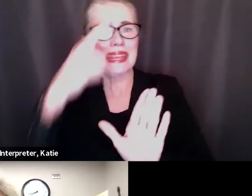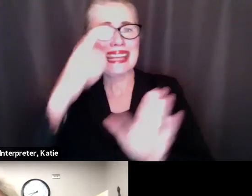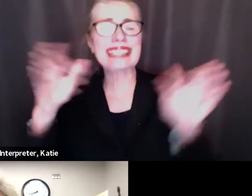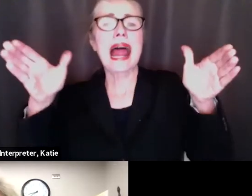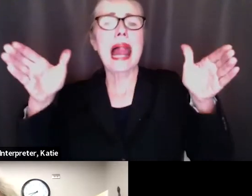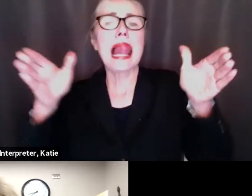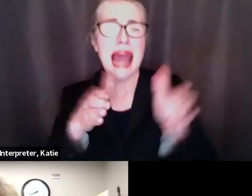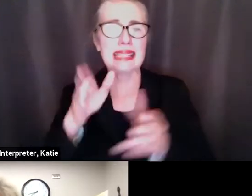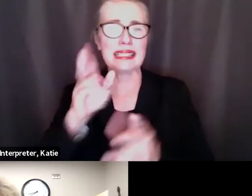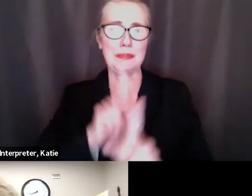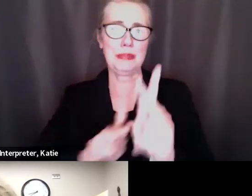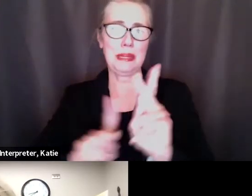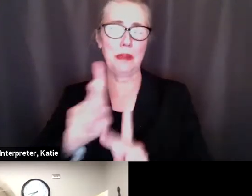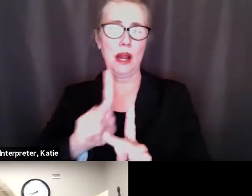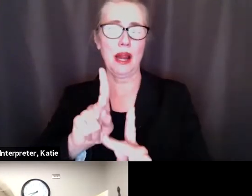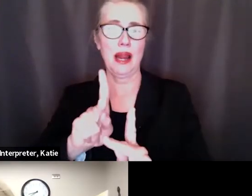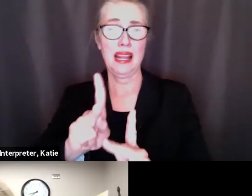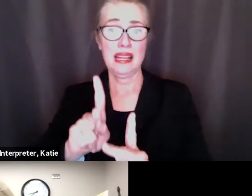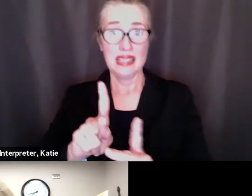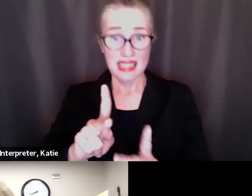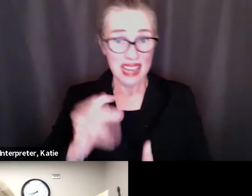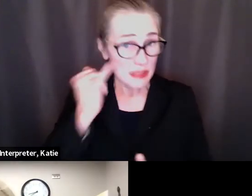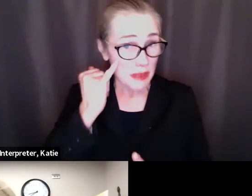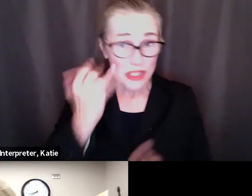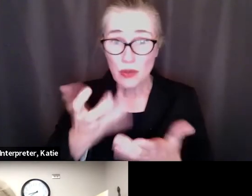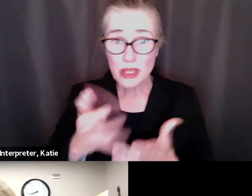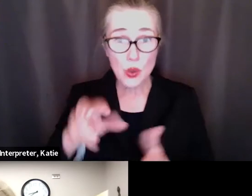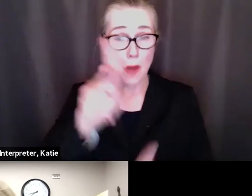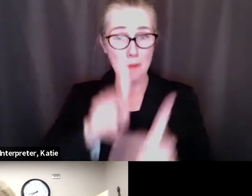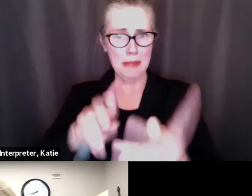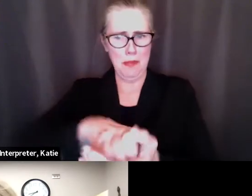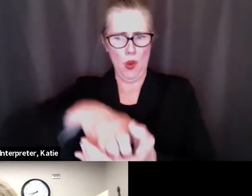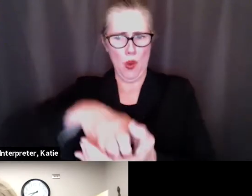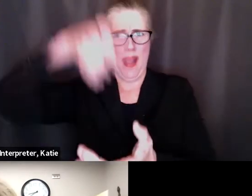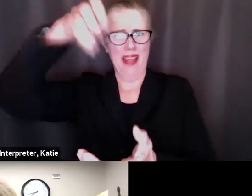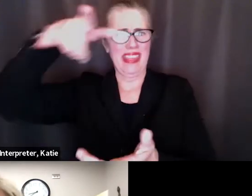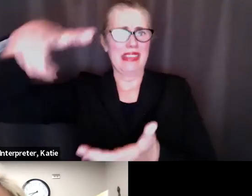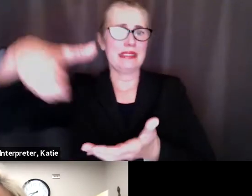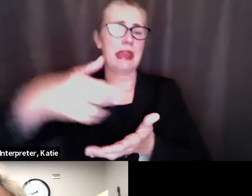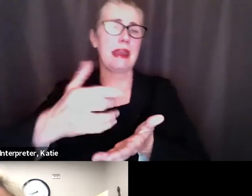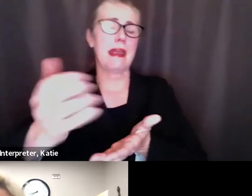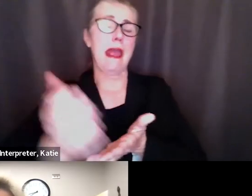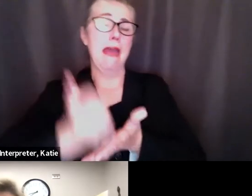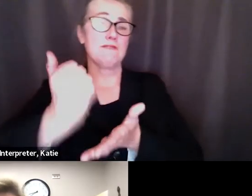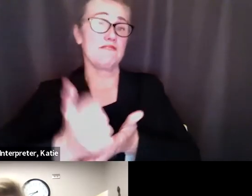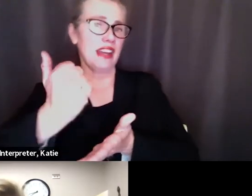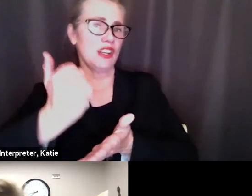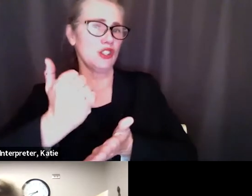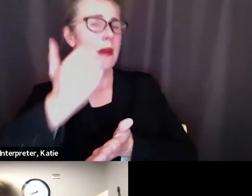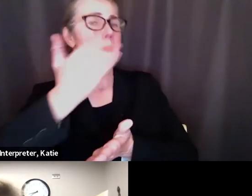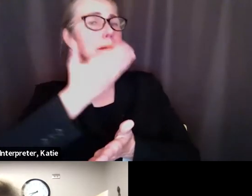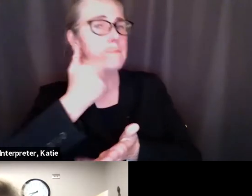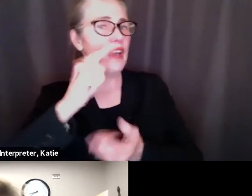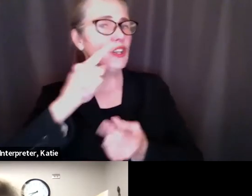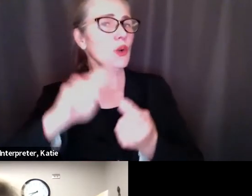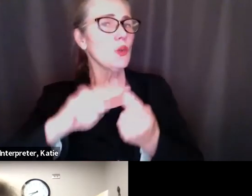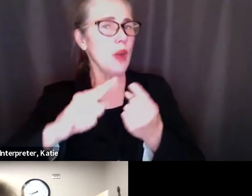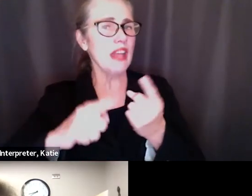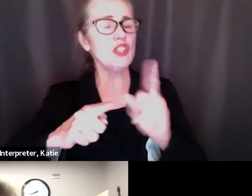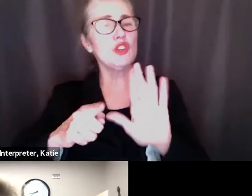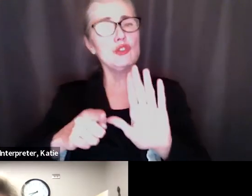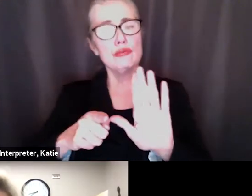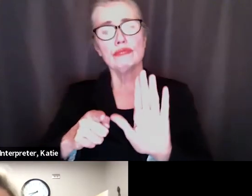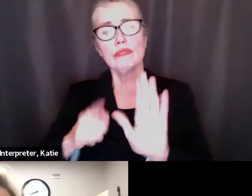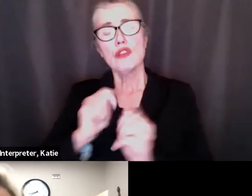we don't want wealthier people to have an advantage it's better for their when running for school board it's better for there to be